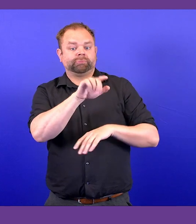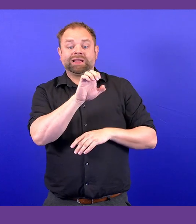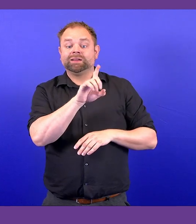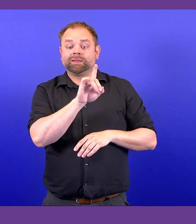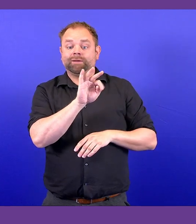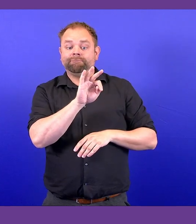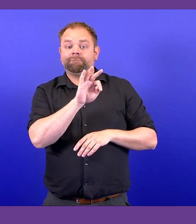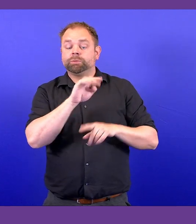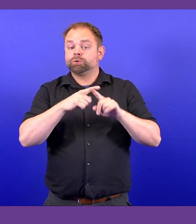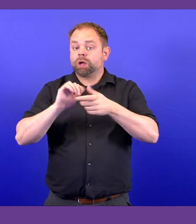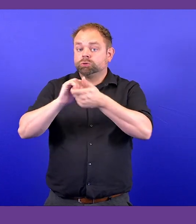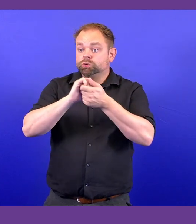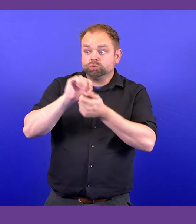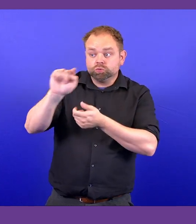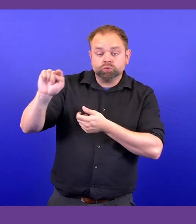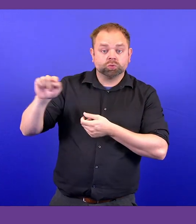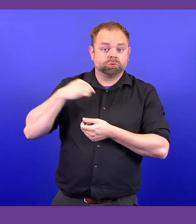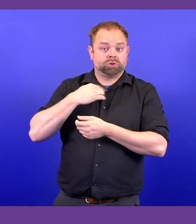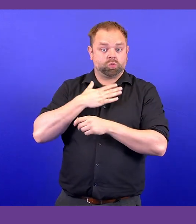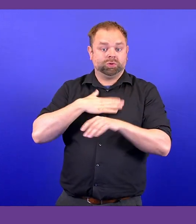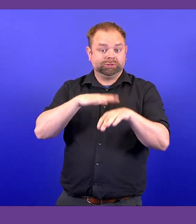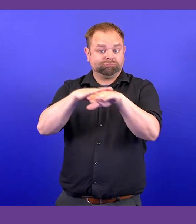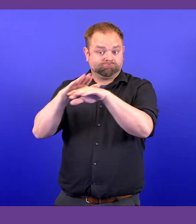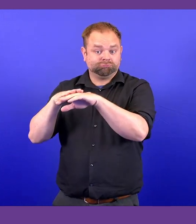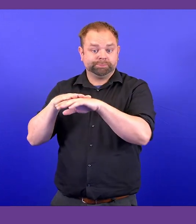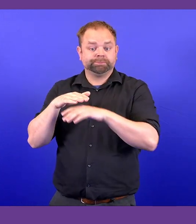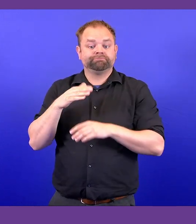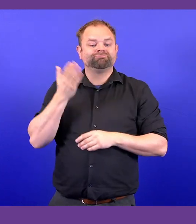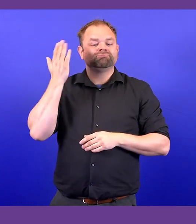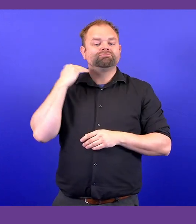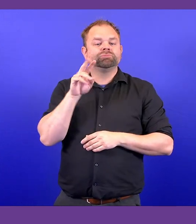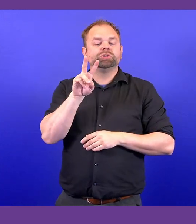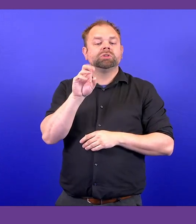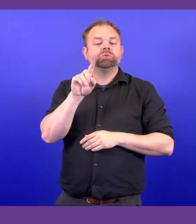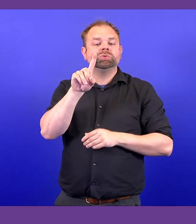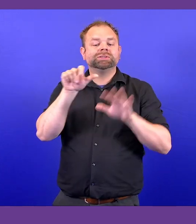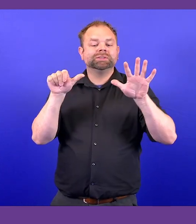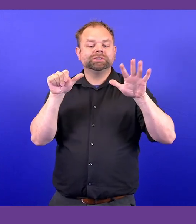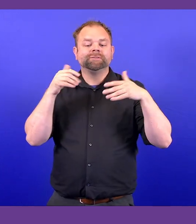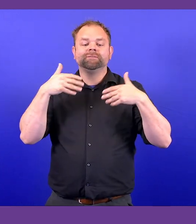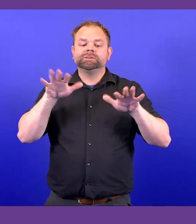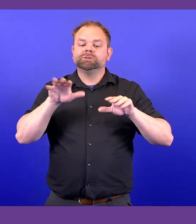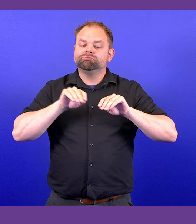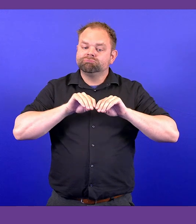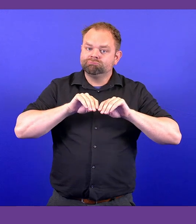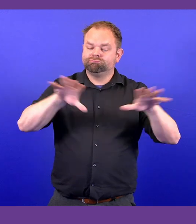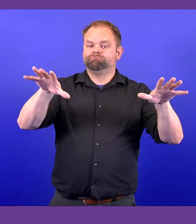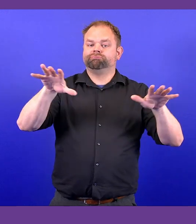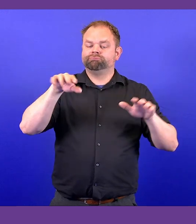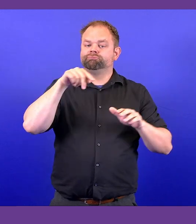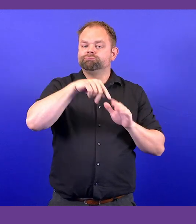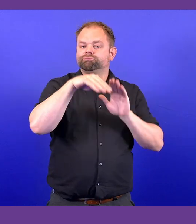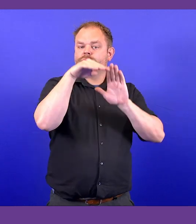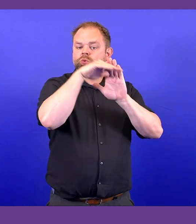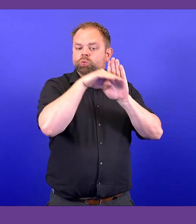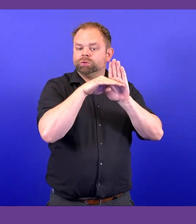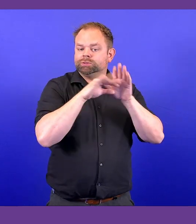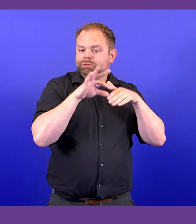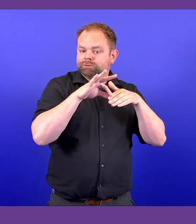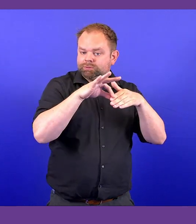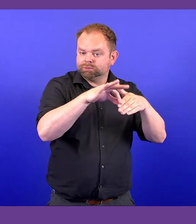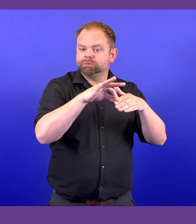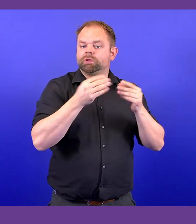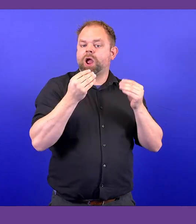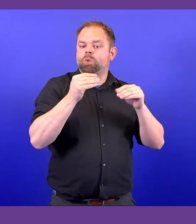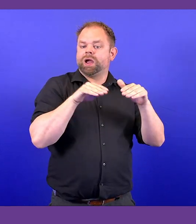the context of the bus and coach passenger rights regulation, and I'm sure Mary will remember that. So this guide had the objective to